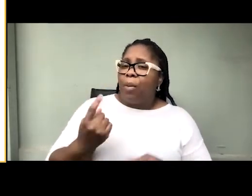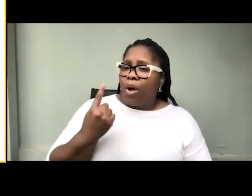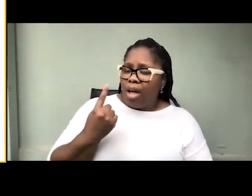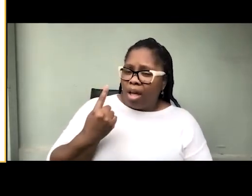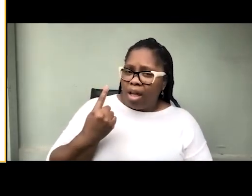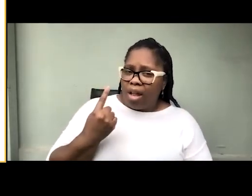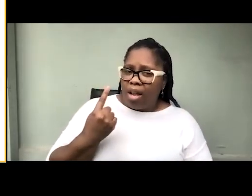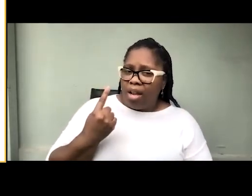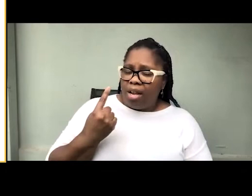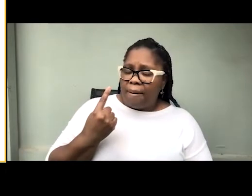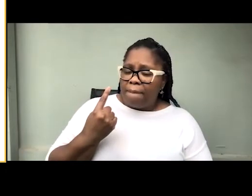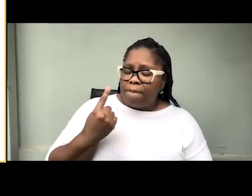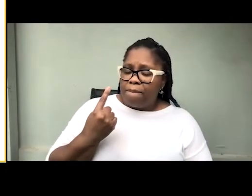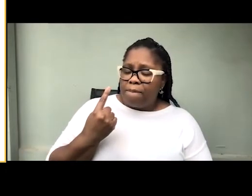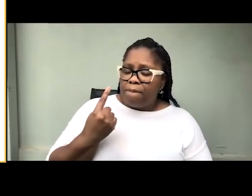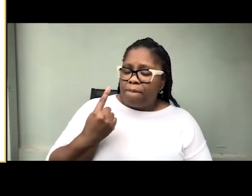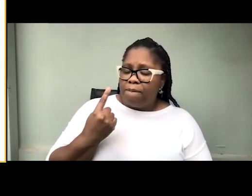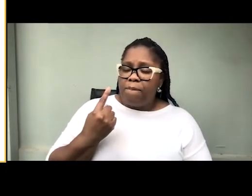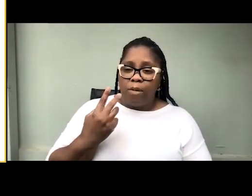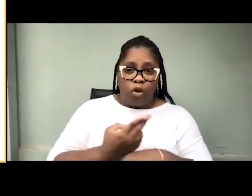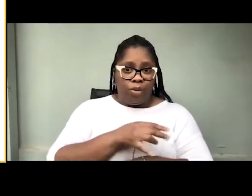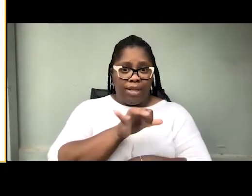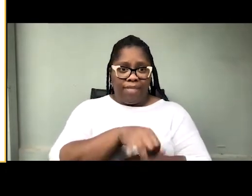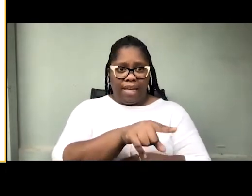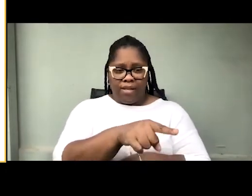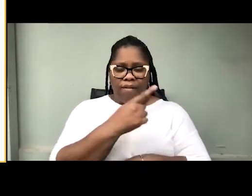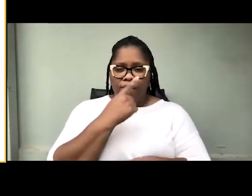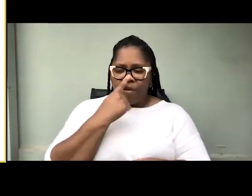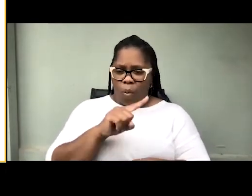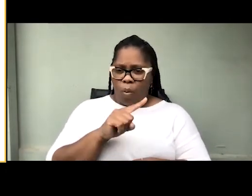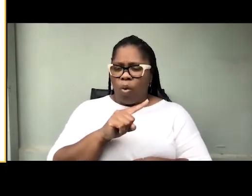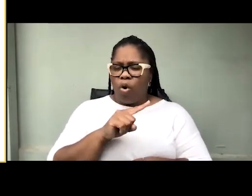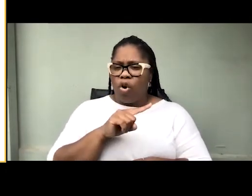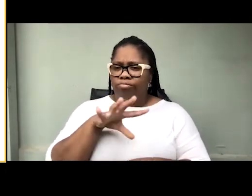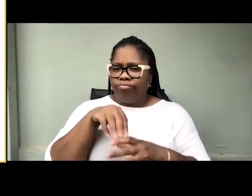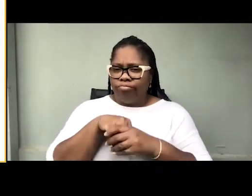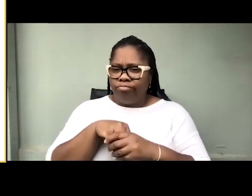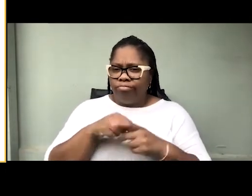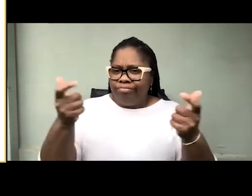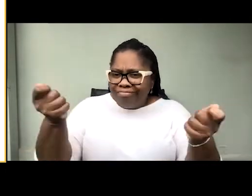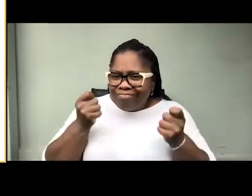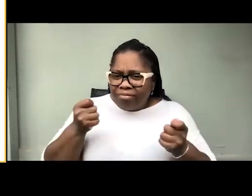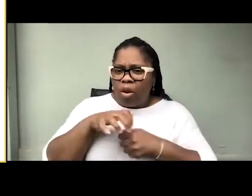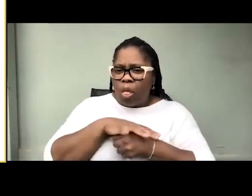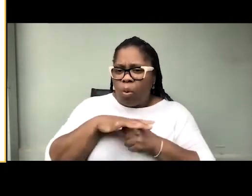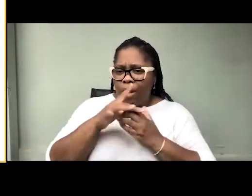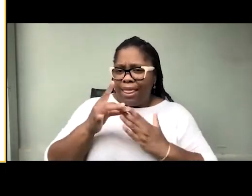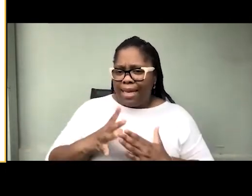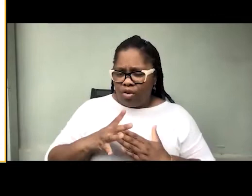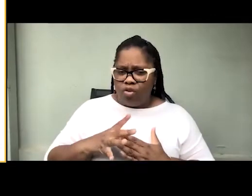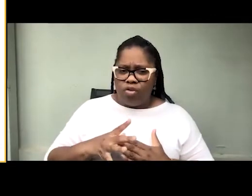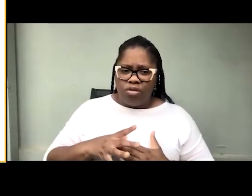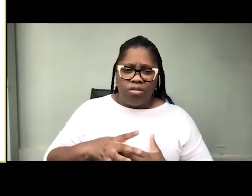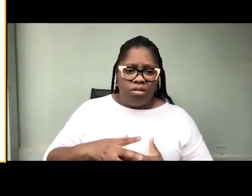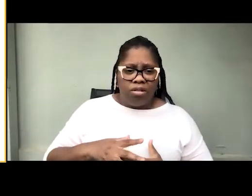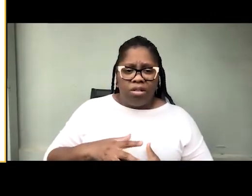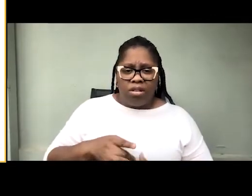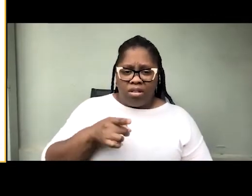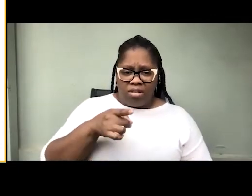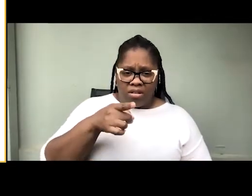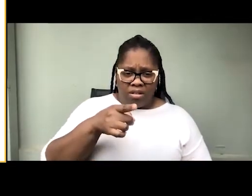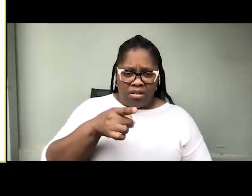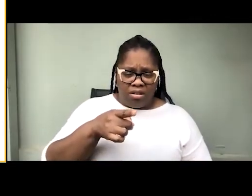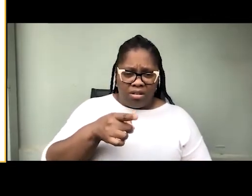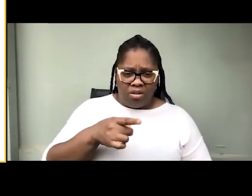is use this blueprint, our Master Plan for Aging, to engage your local leaders. And then if you click on any one of